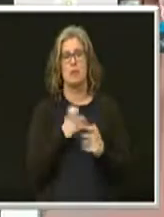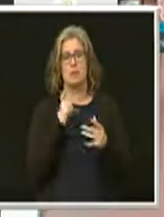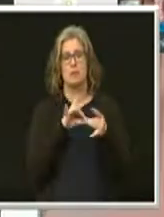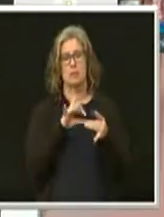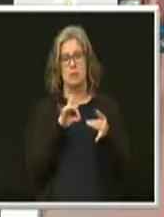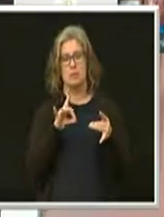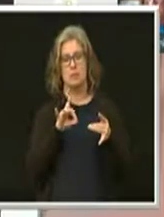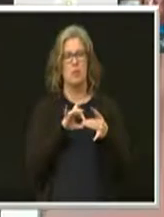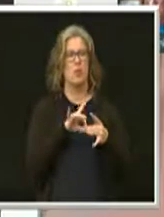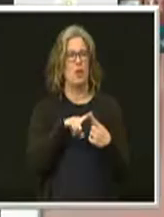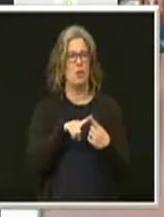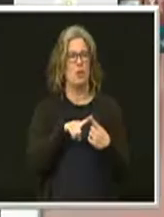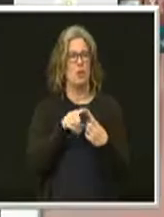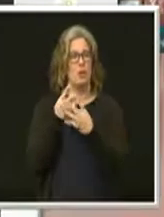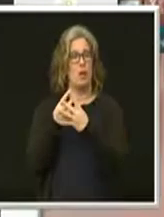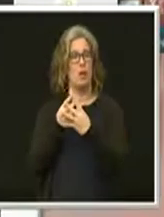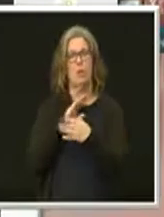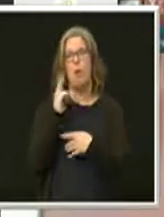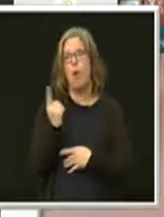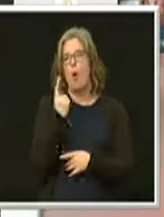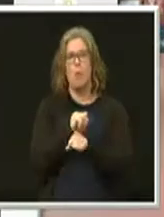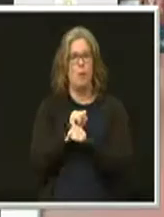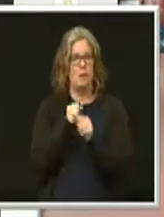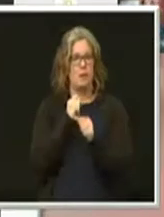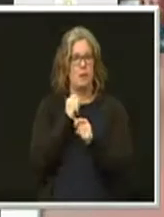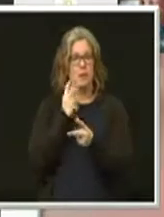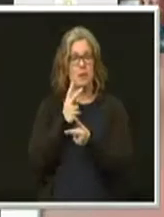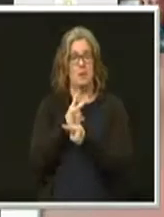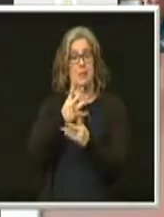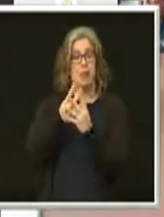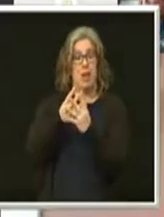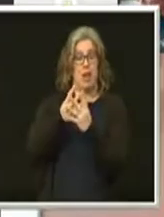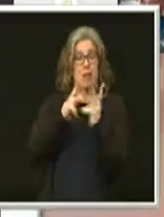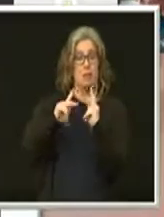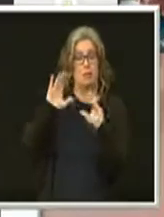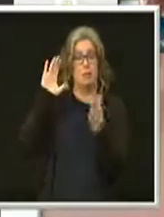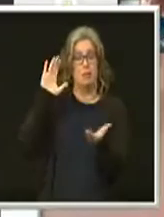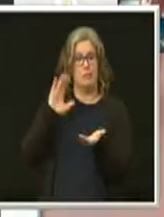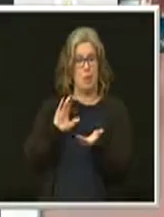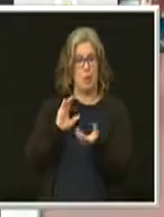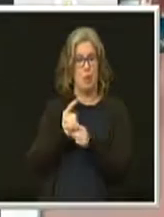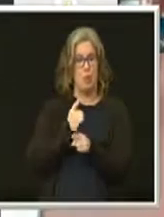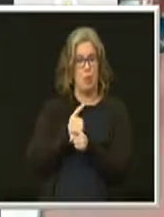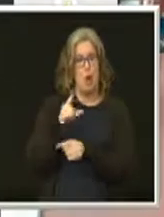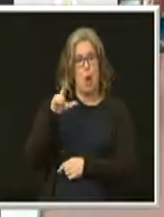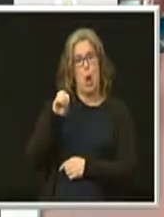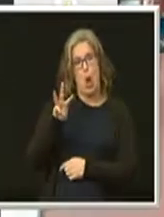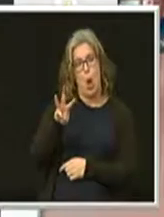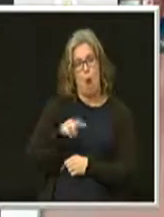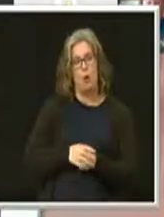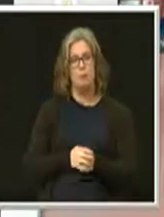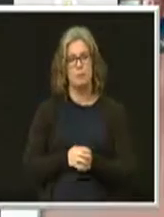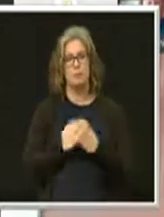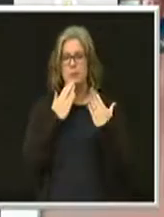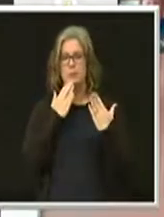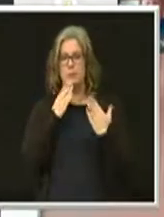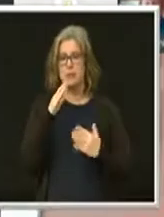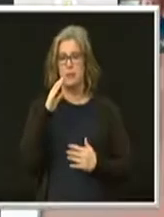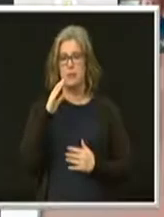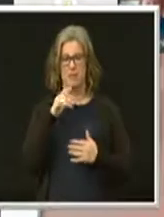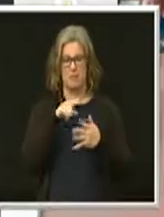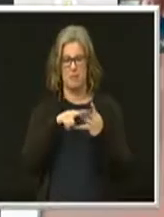make relative to corrections. We're always working to keep the jail population appropriately low. So I want to thank the